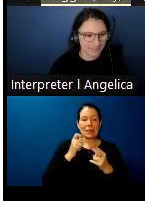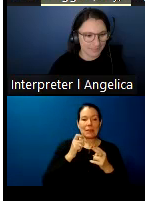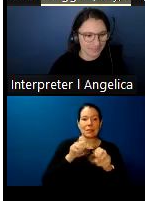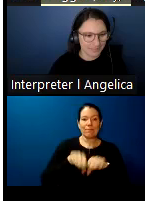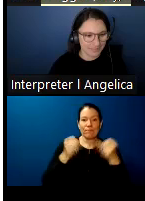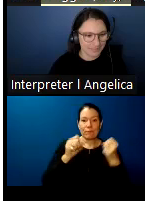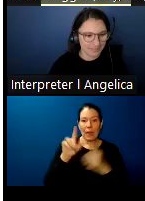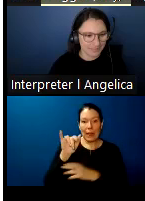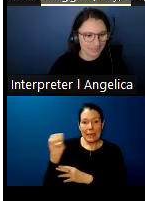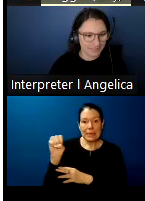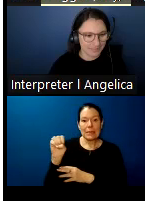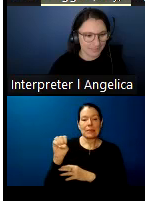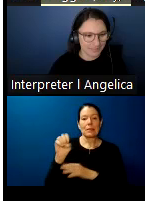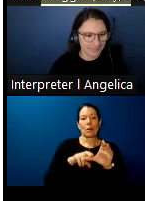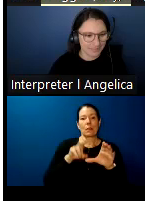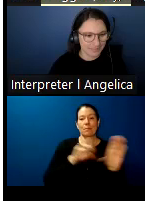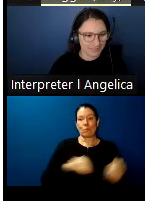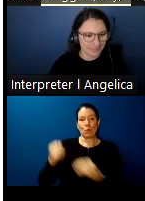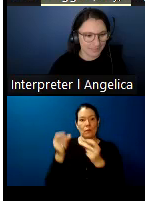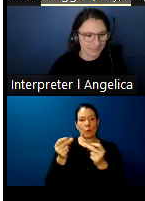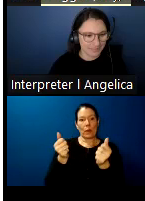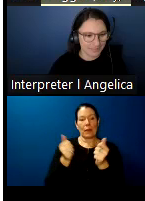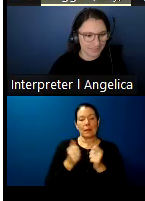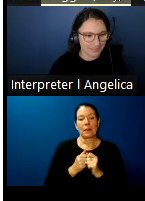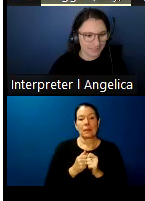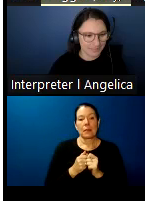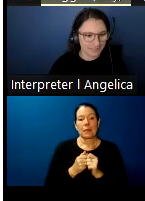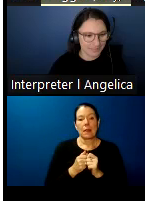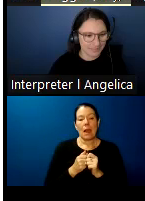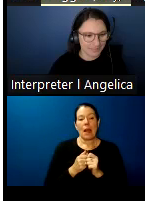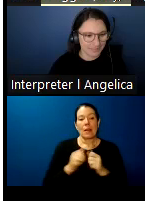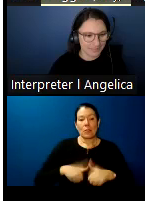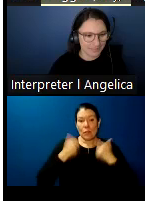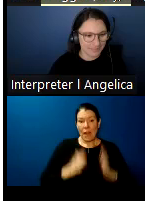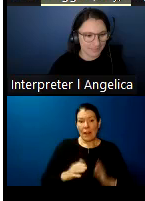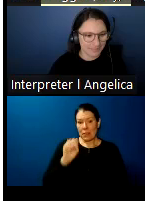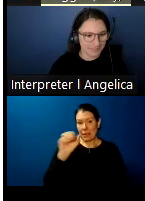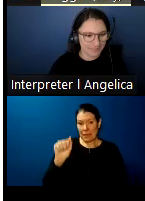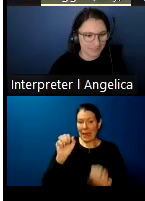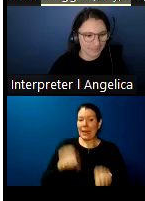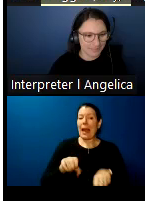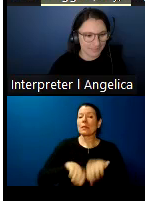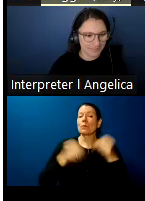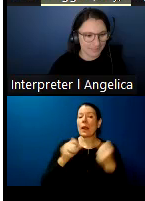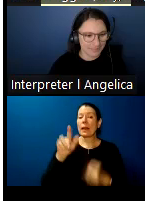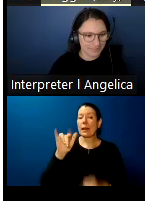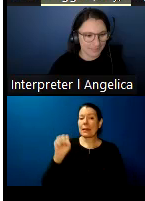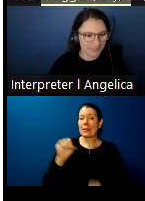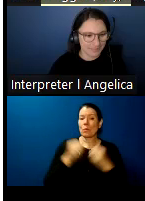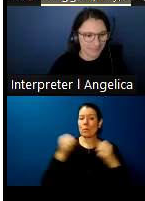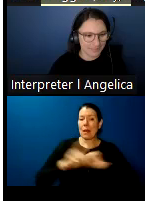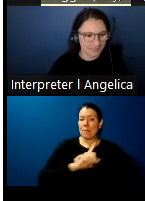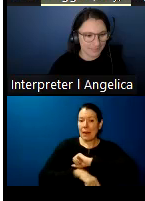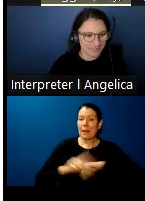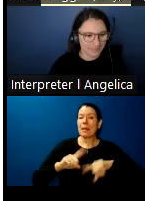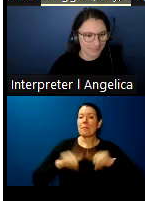lease quickly. I do want to add here a little caveat. Survivors of sexual assault can break a lease with no penalty, but they would have